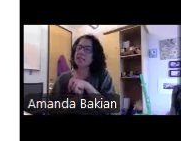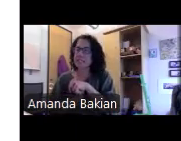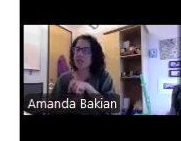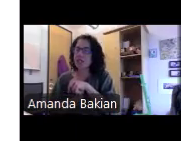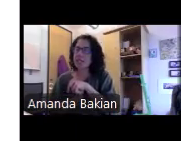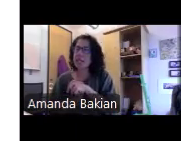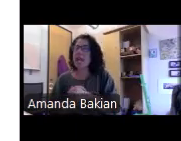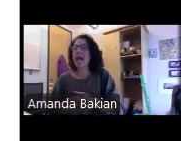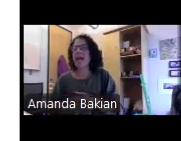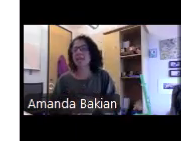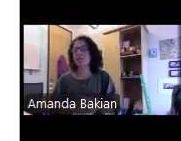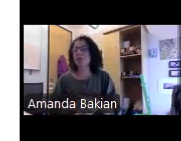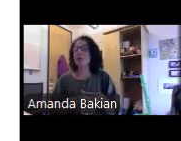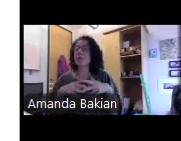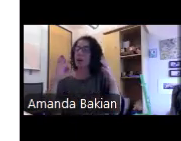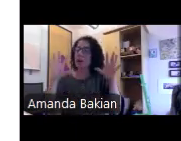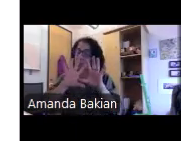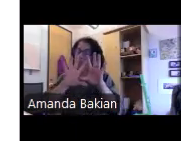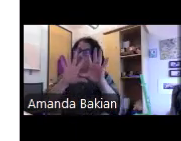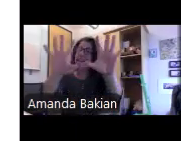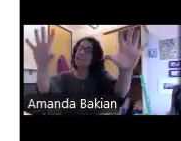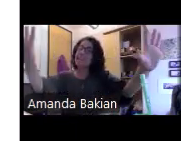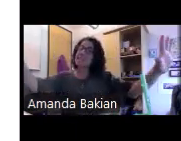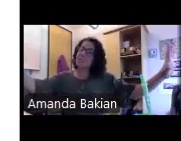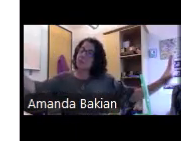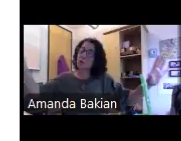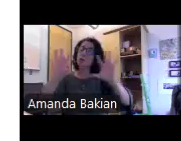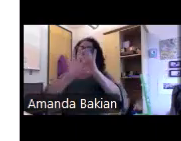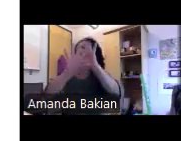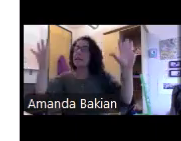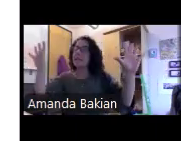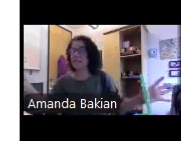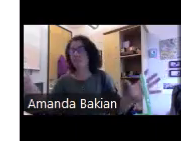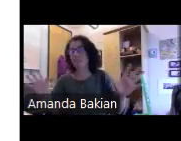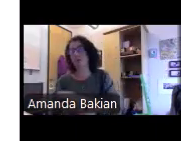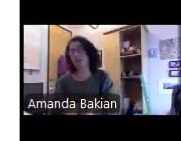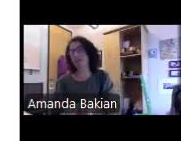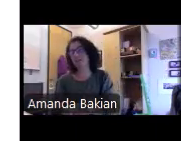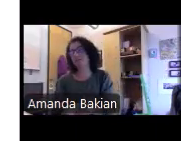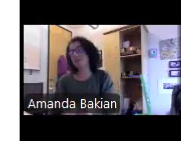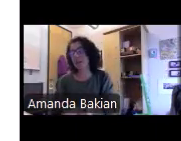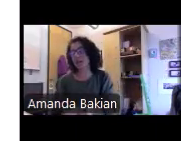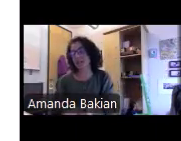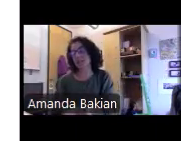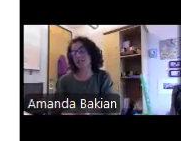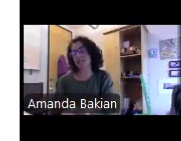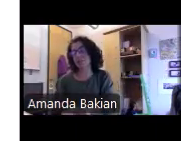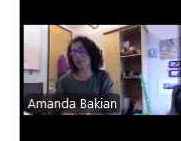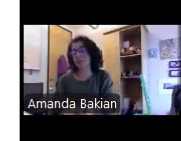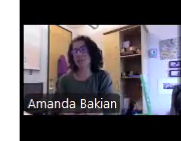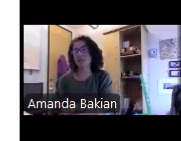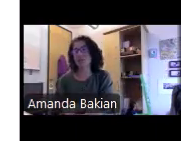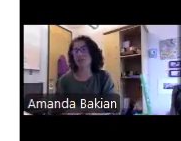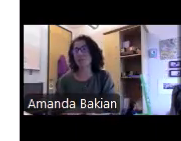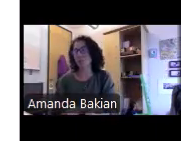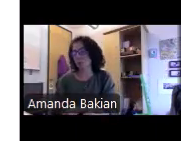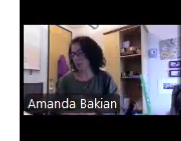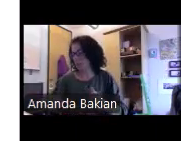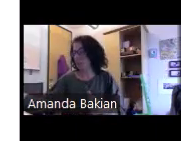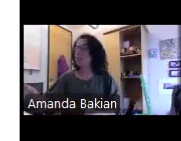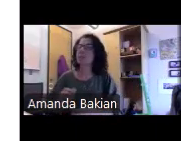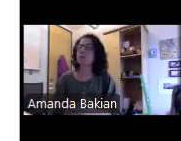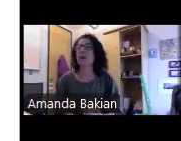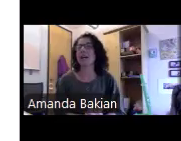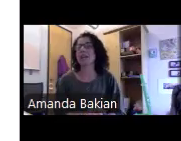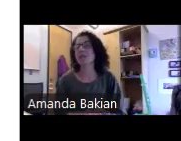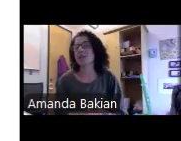co-occurring conditions. And so understanding the full landscape of what autism looks like in a community is really